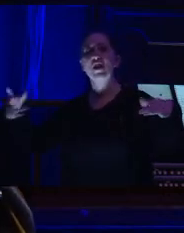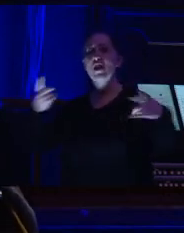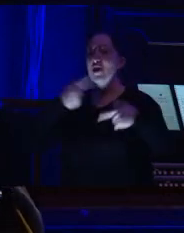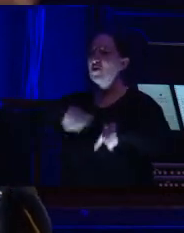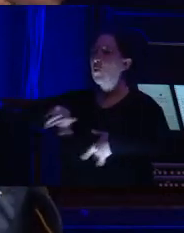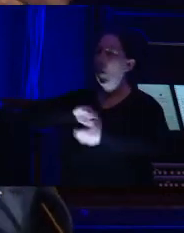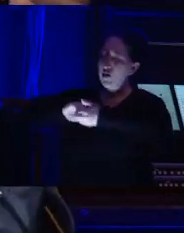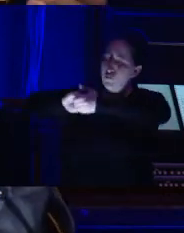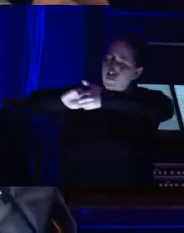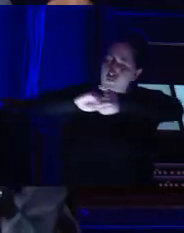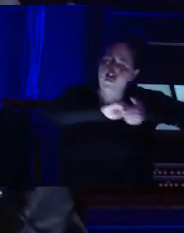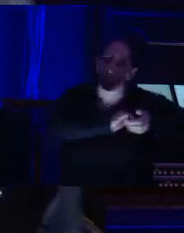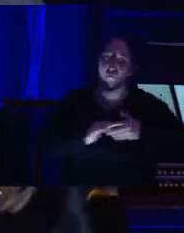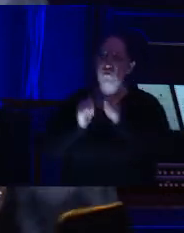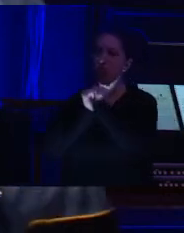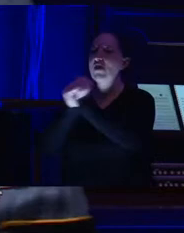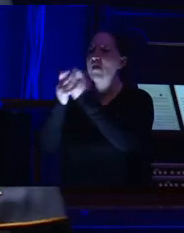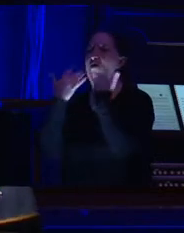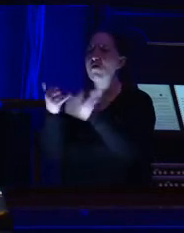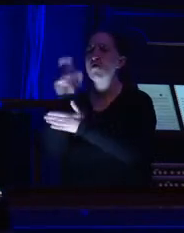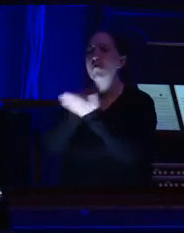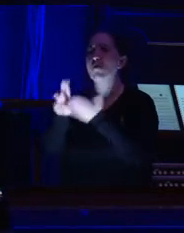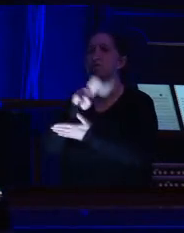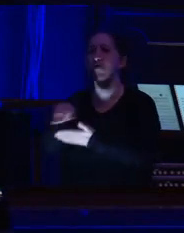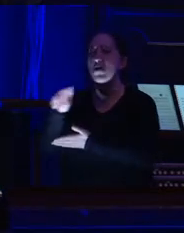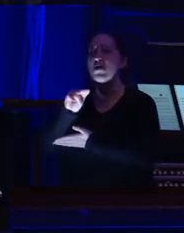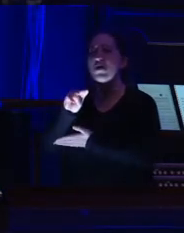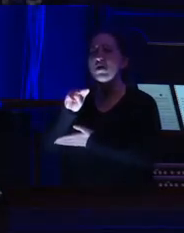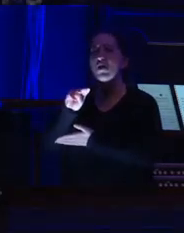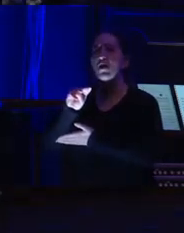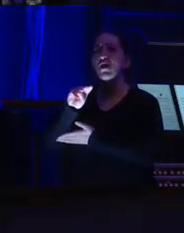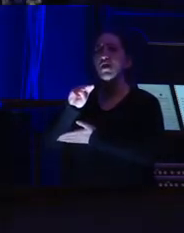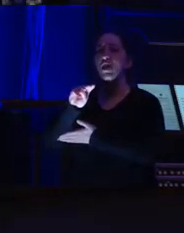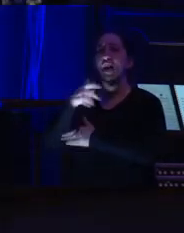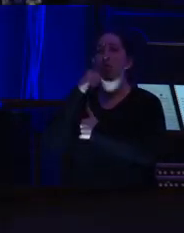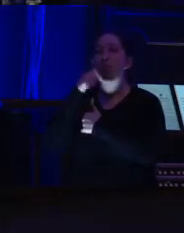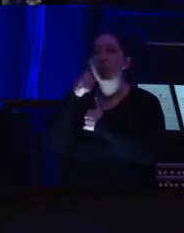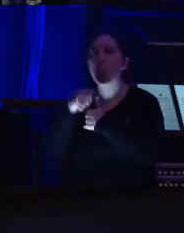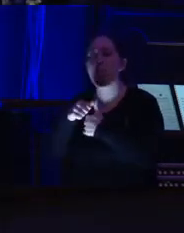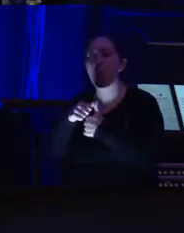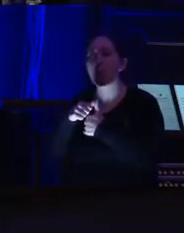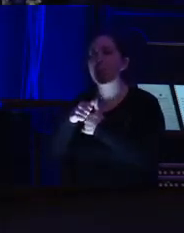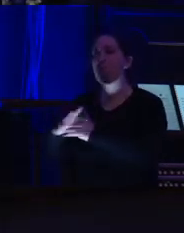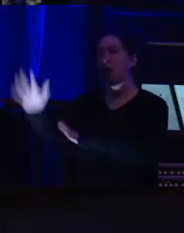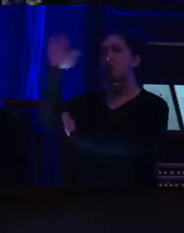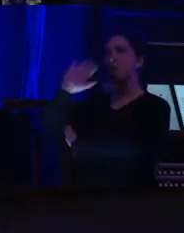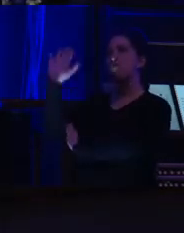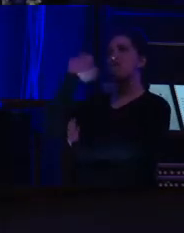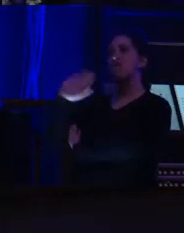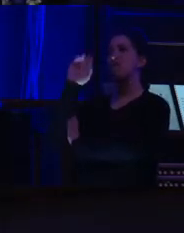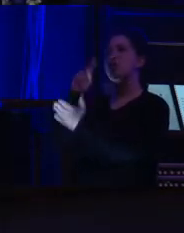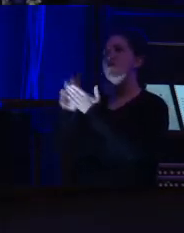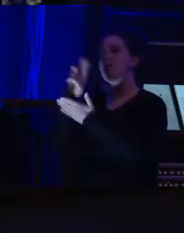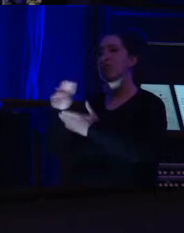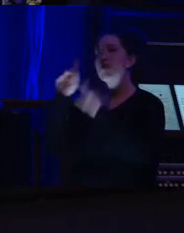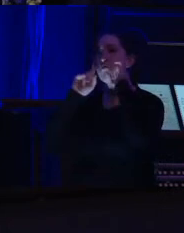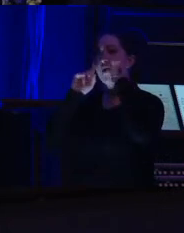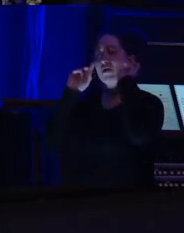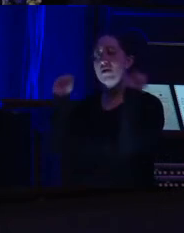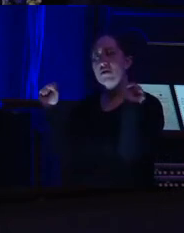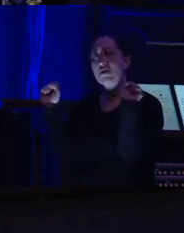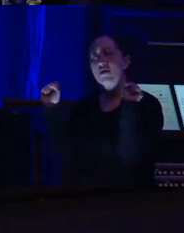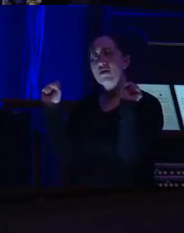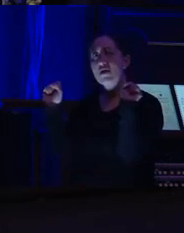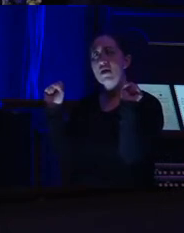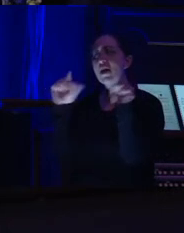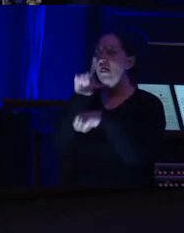join hands together here at the University of Michigan. And let us remember that previous University of Michigan presidents,